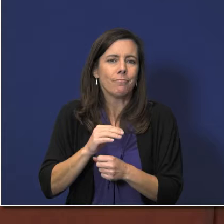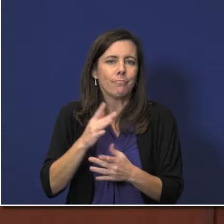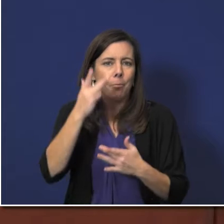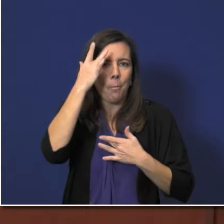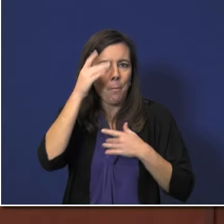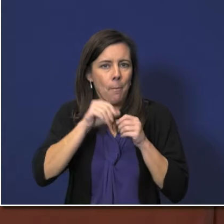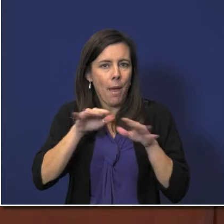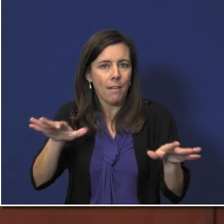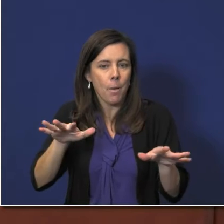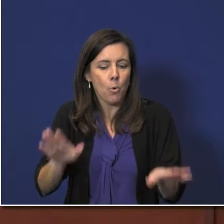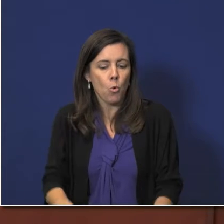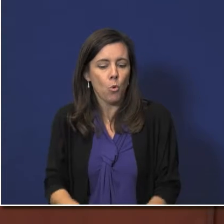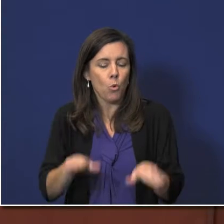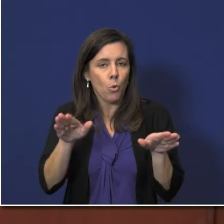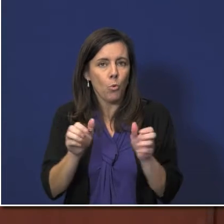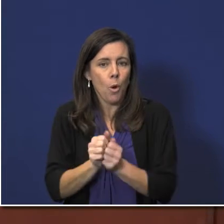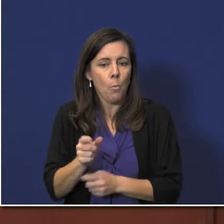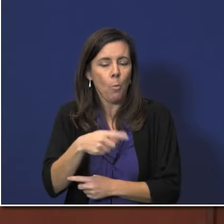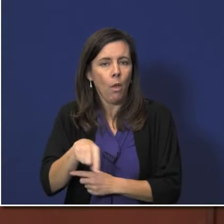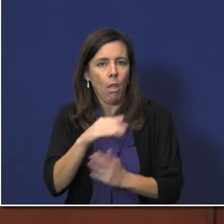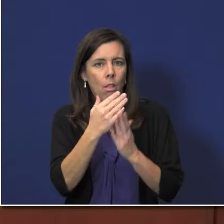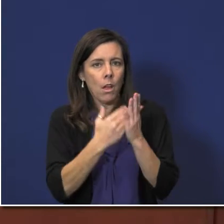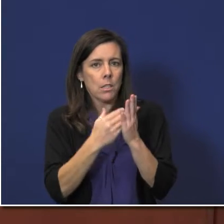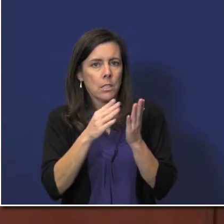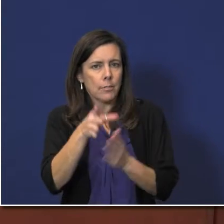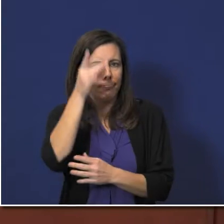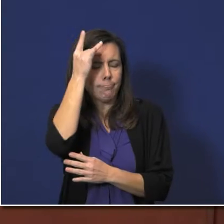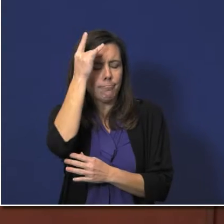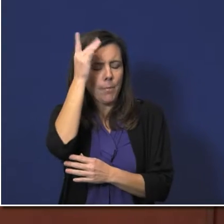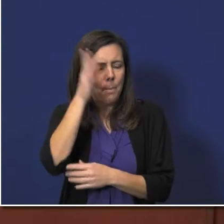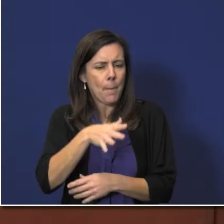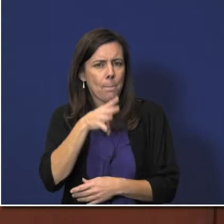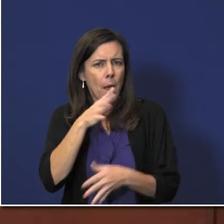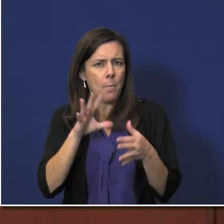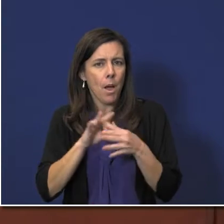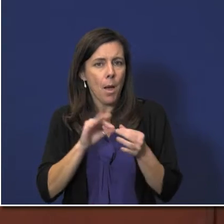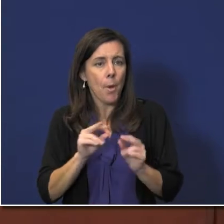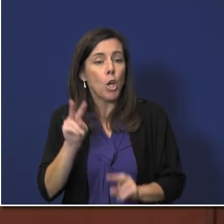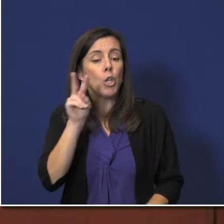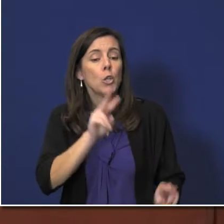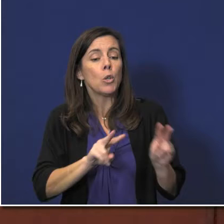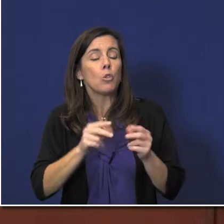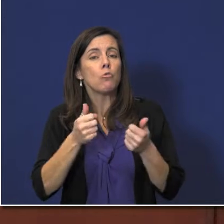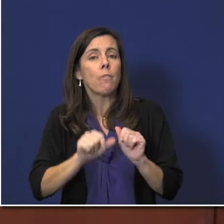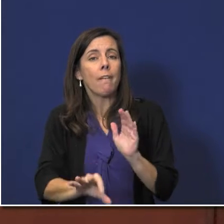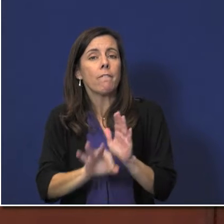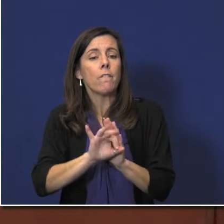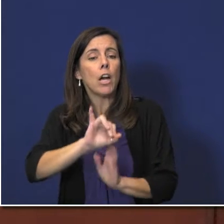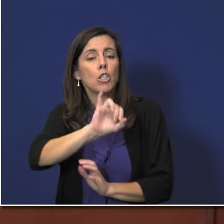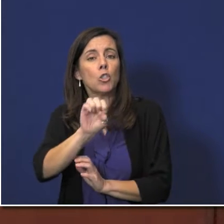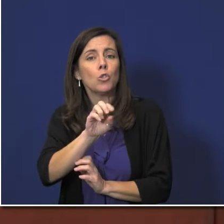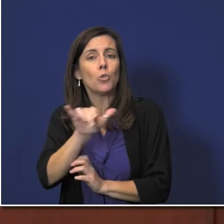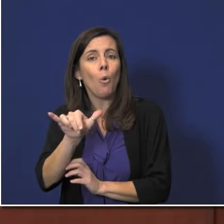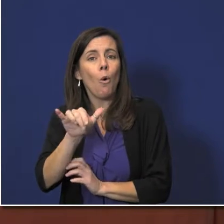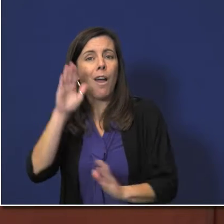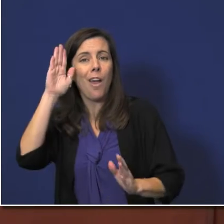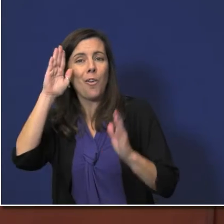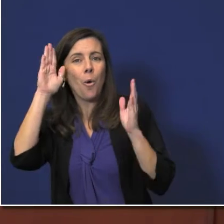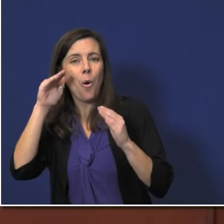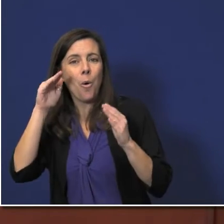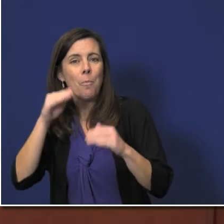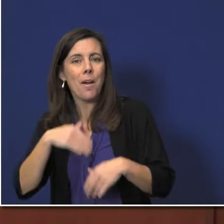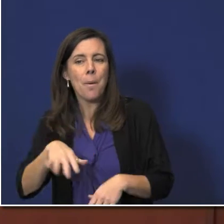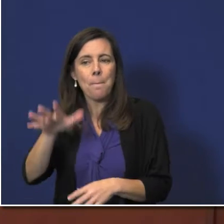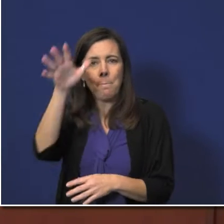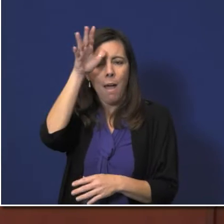lessons. All I remember from my mom was her comment that you look for joy and hope, and my dad said that he learned